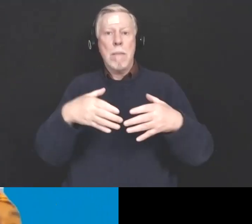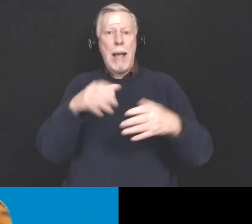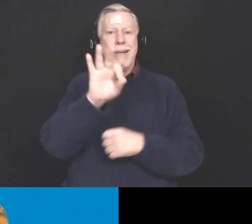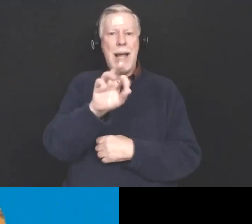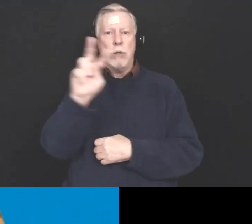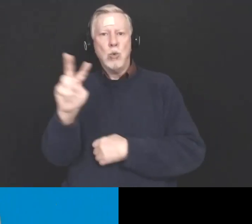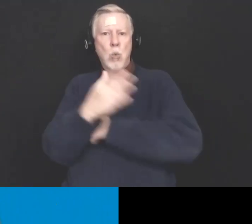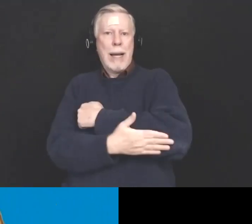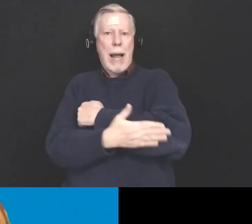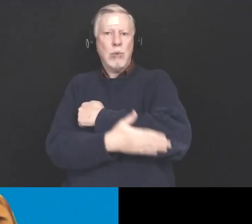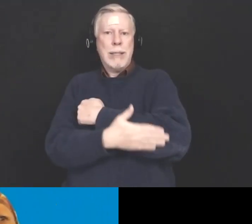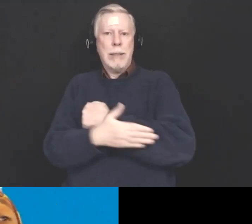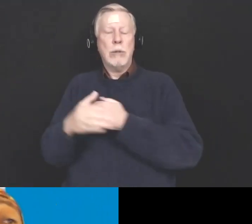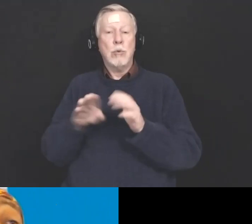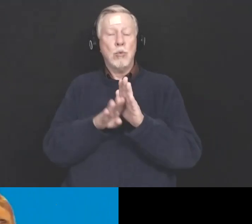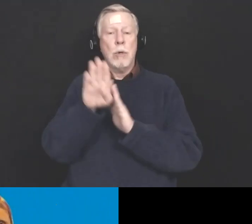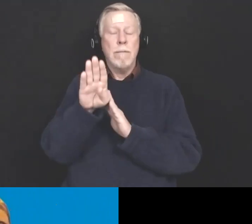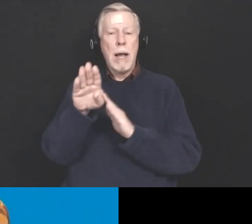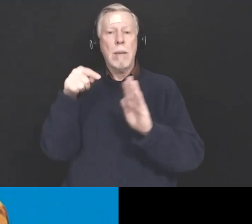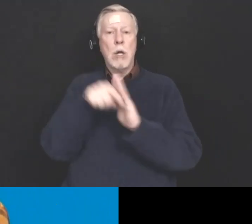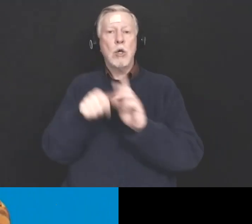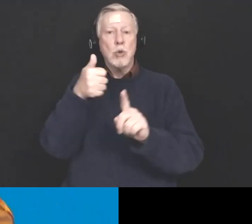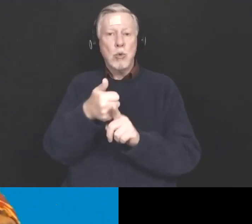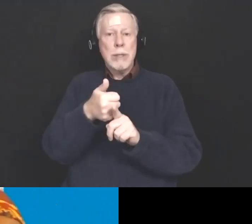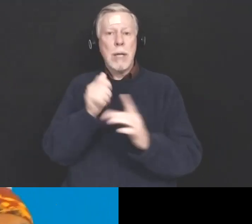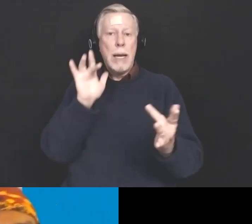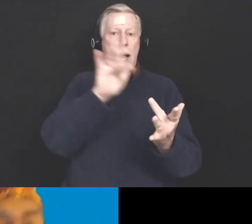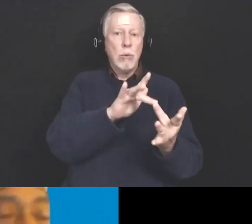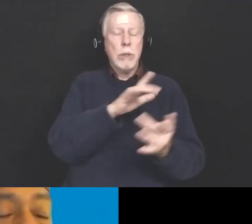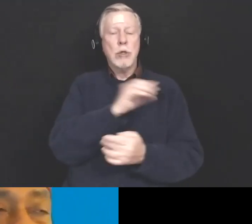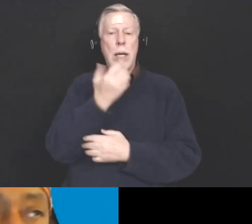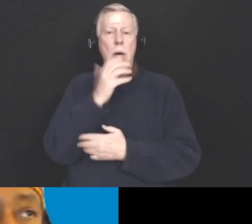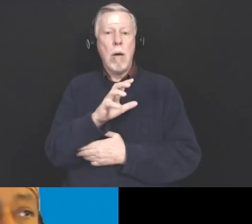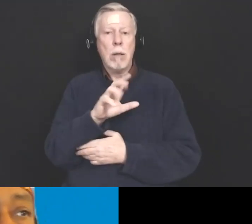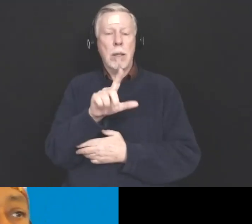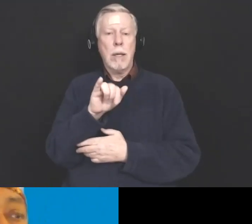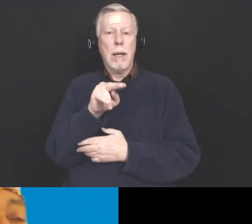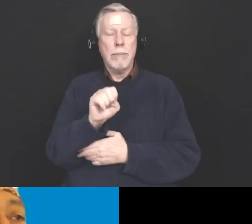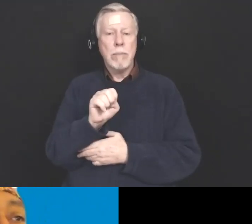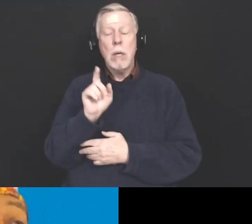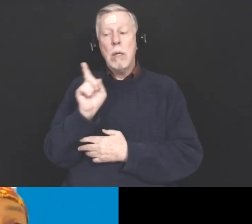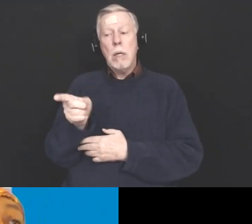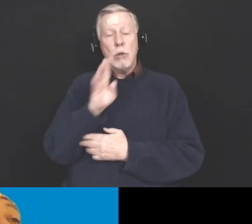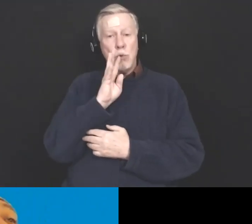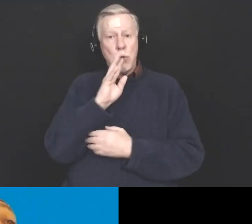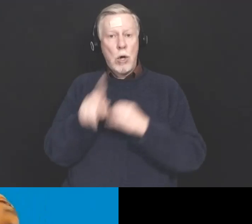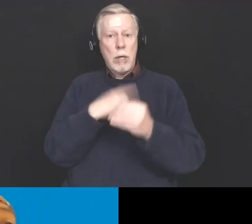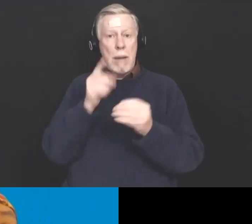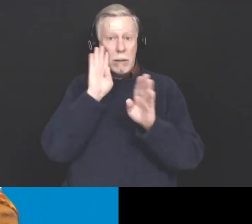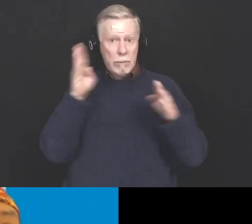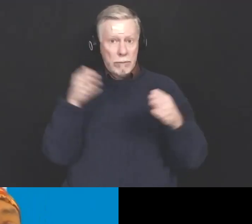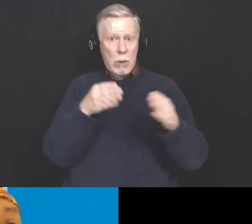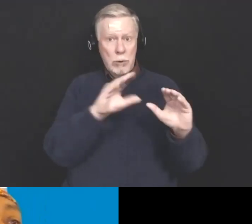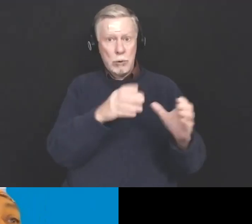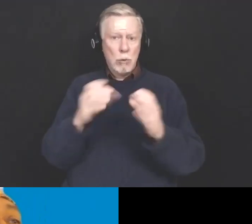developing their suicide outreach and suicide hotlines, and was talking about how the focus groups, we've got to go beyond the